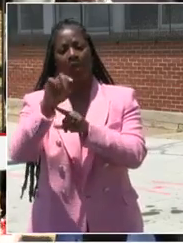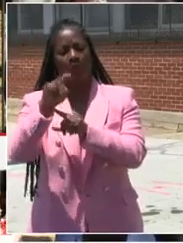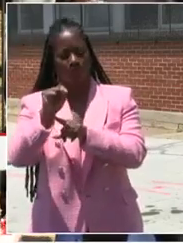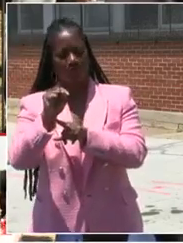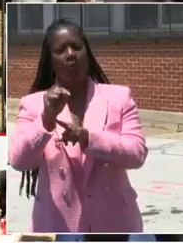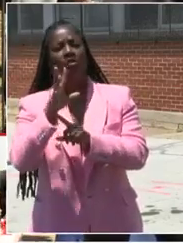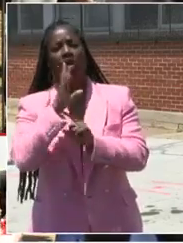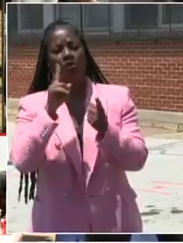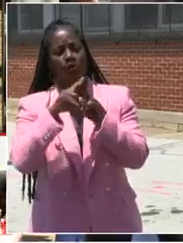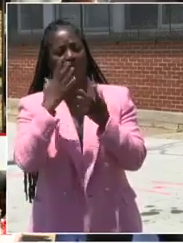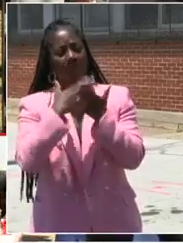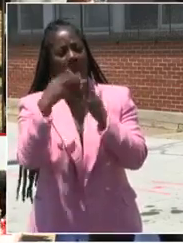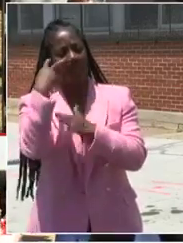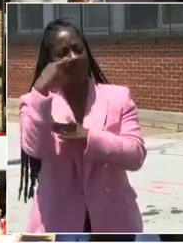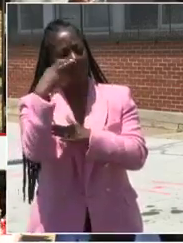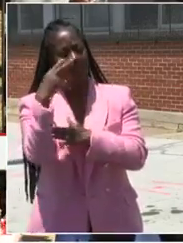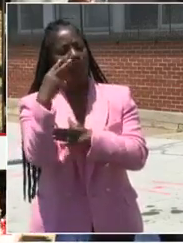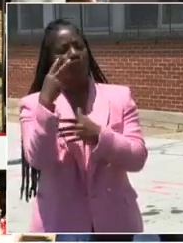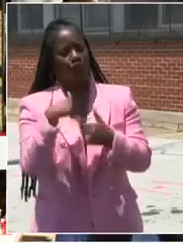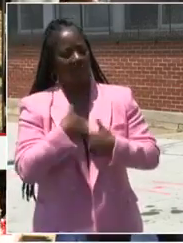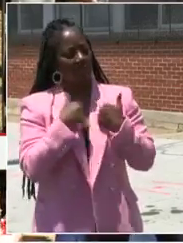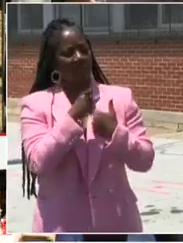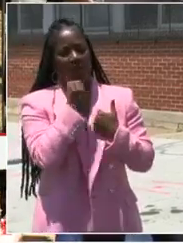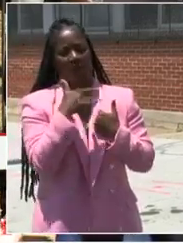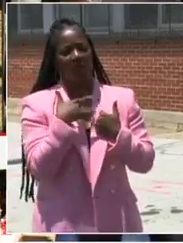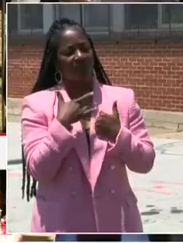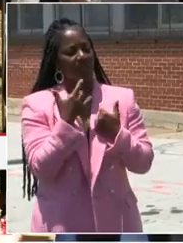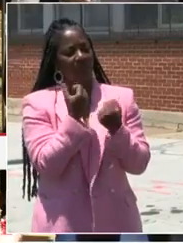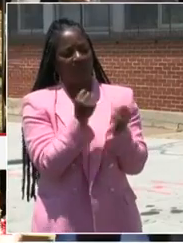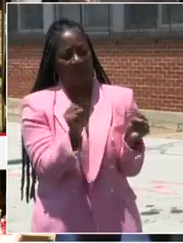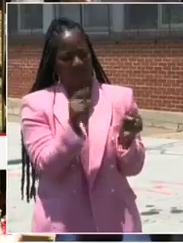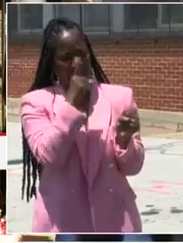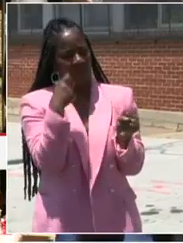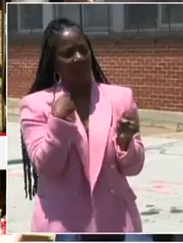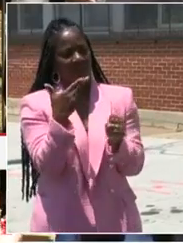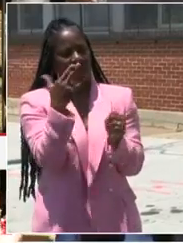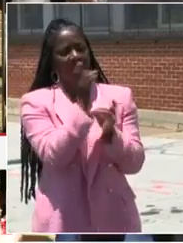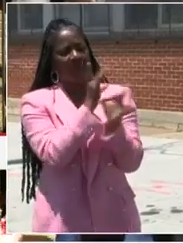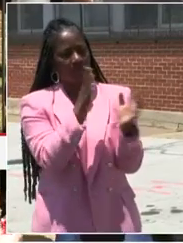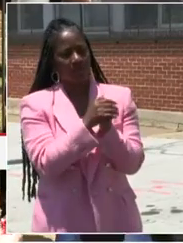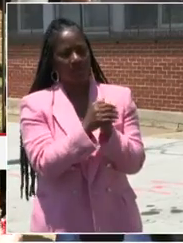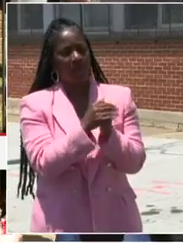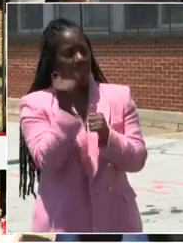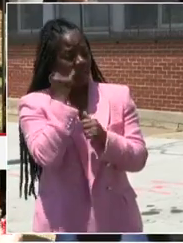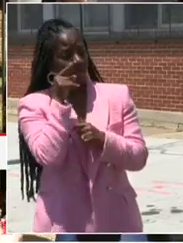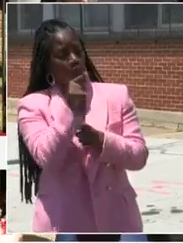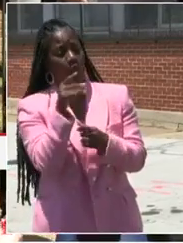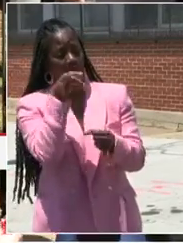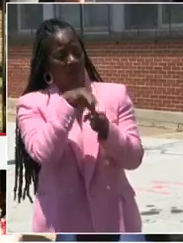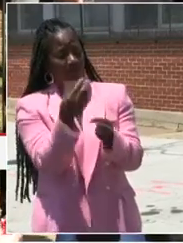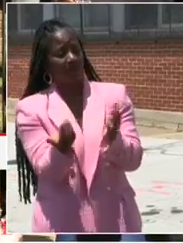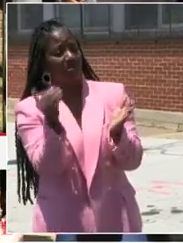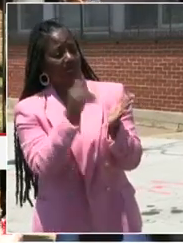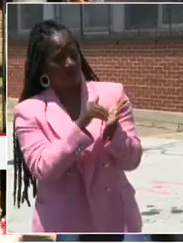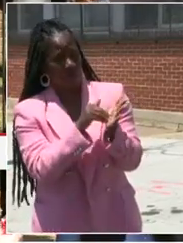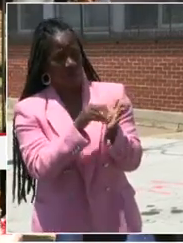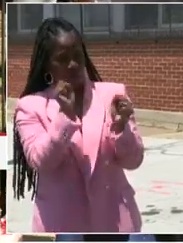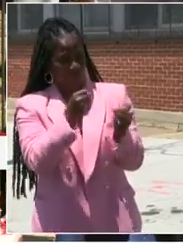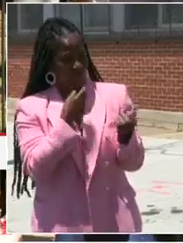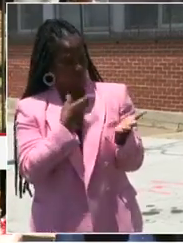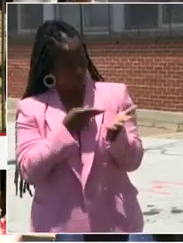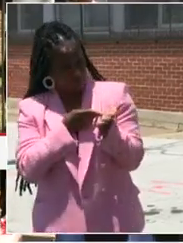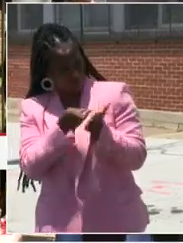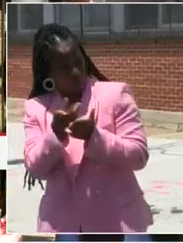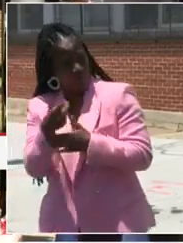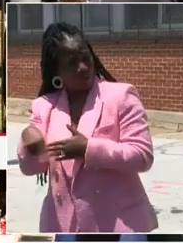residents, and they told us they don't feel safe because of gun violence. If you're re-elected, could you assure them that they will be